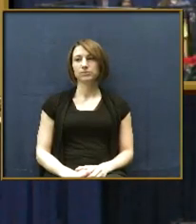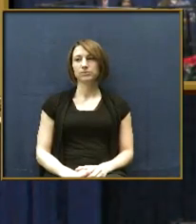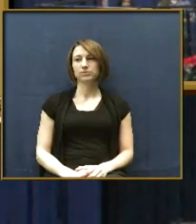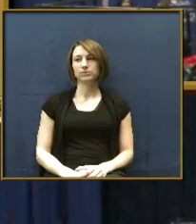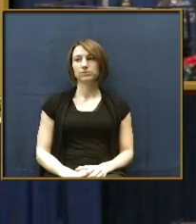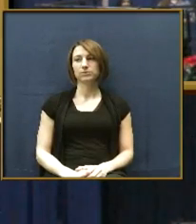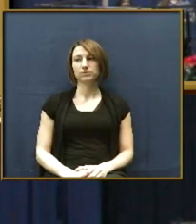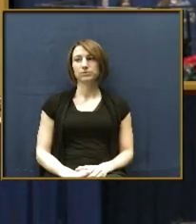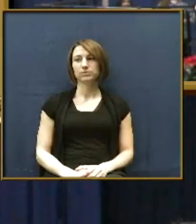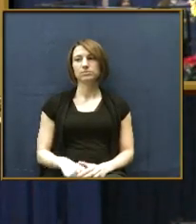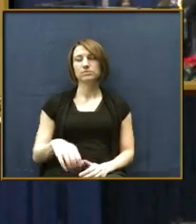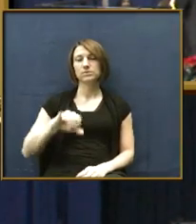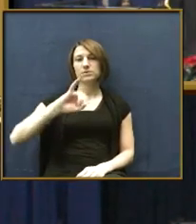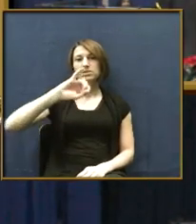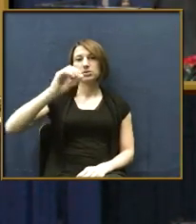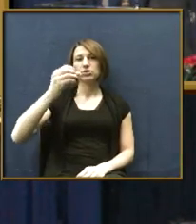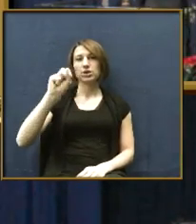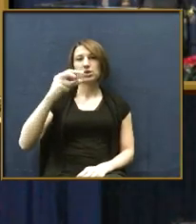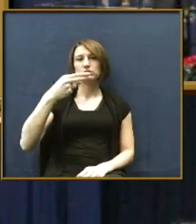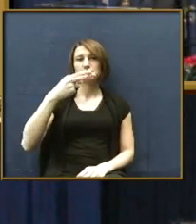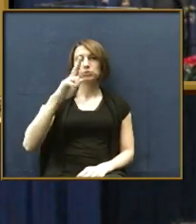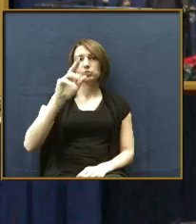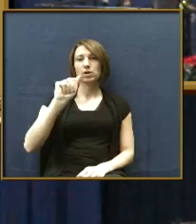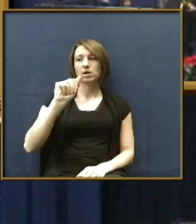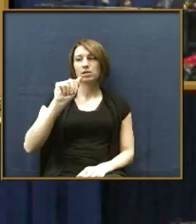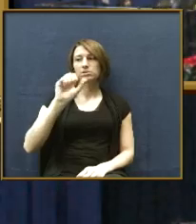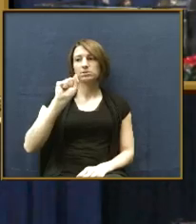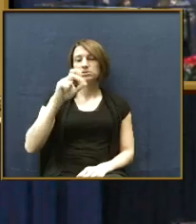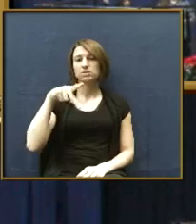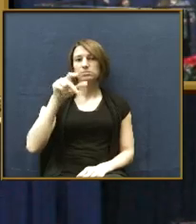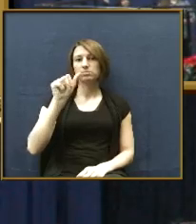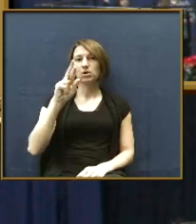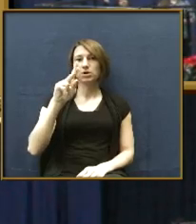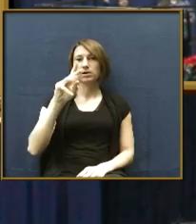Joshua Lee Sparkman, cum laude.